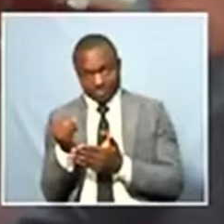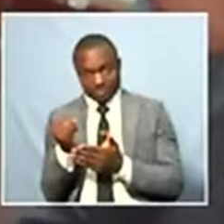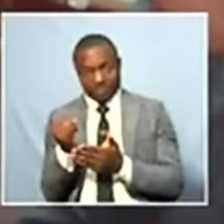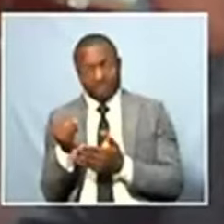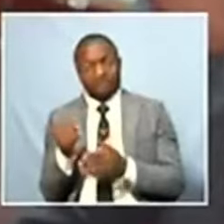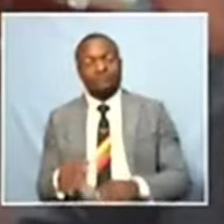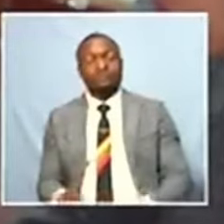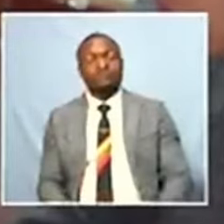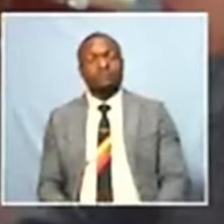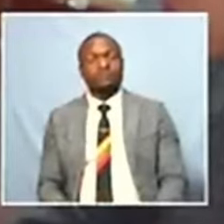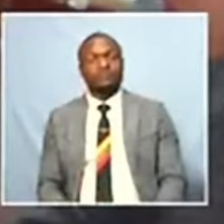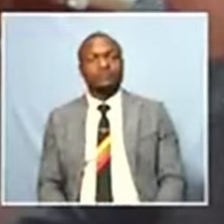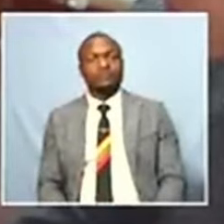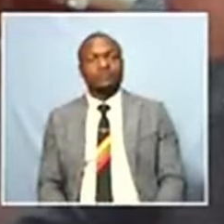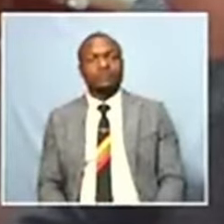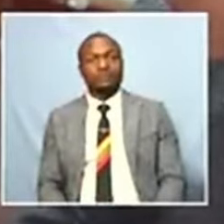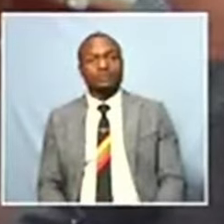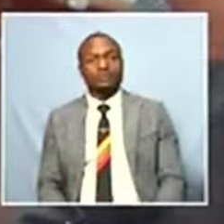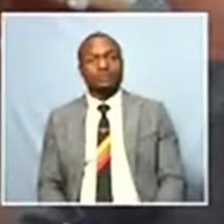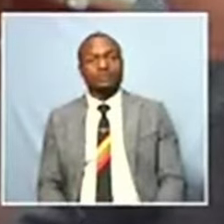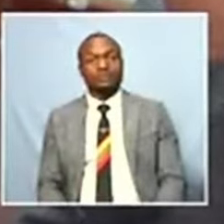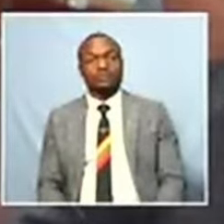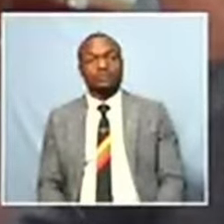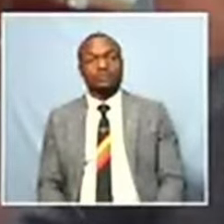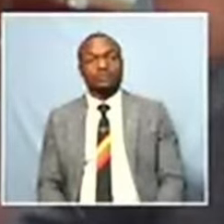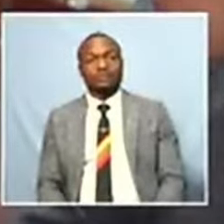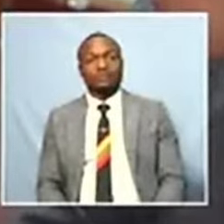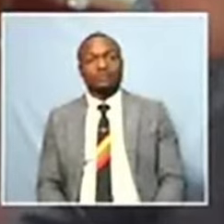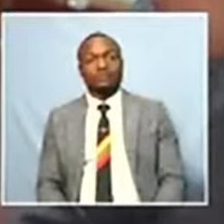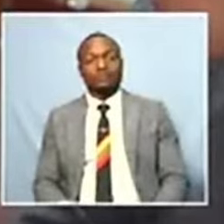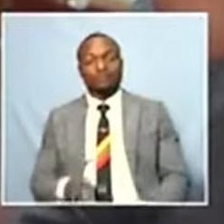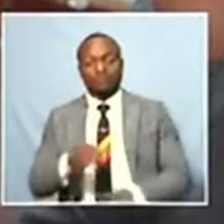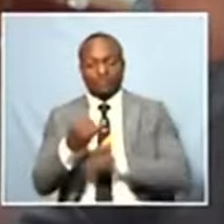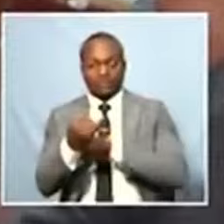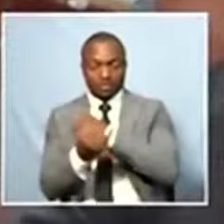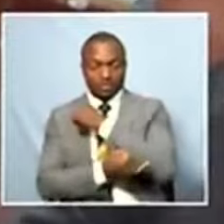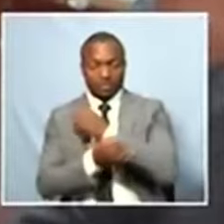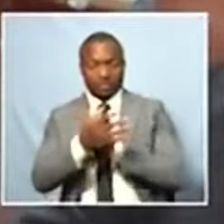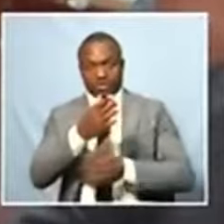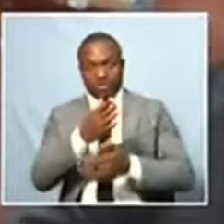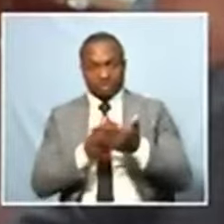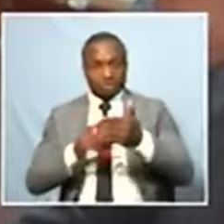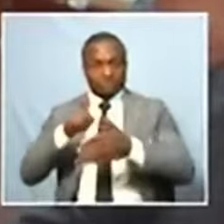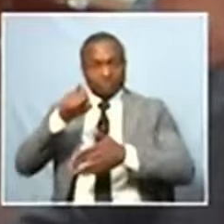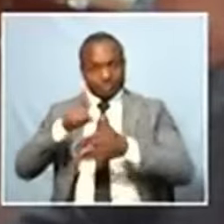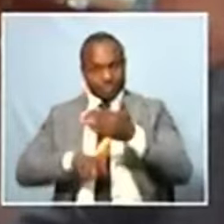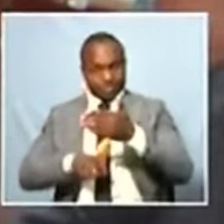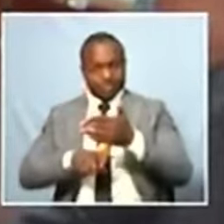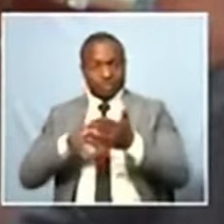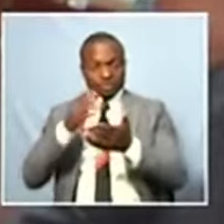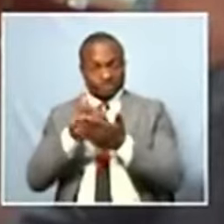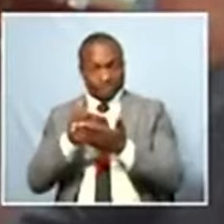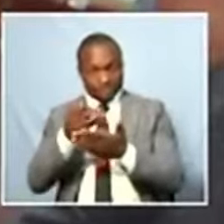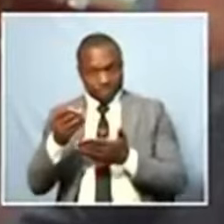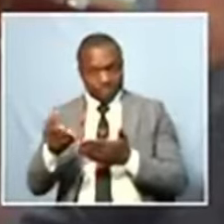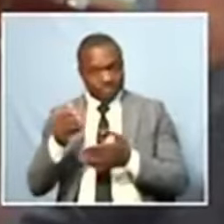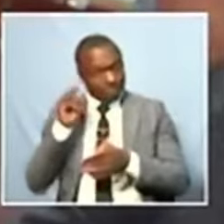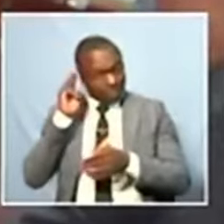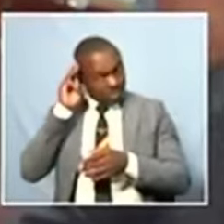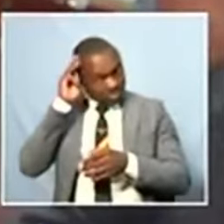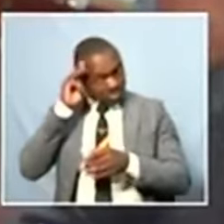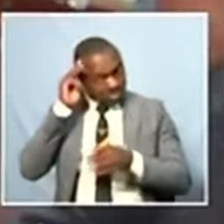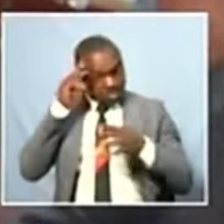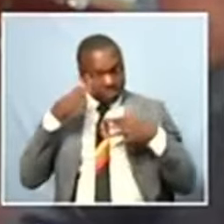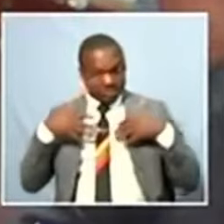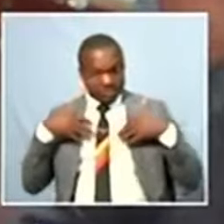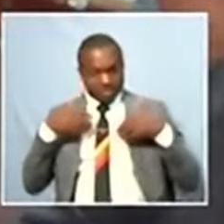of introducing some tax, like on the procurements by means of